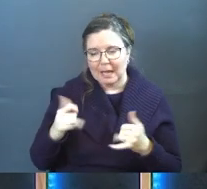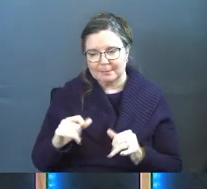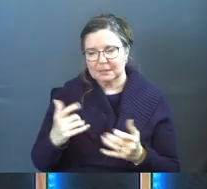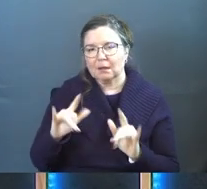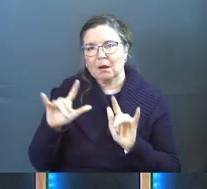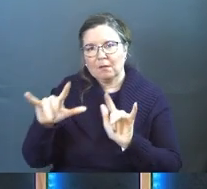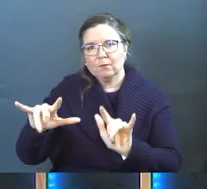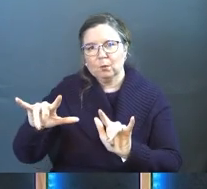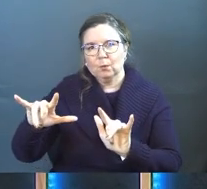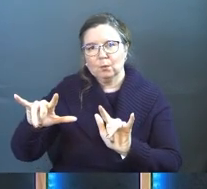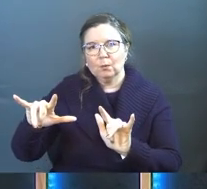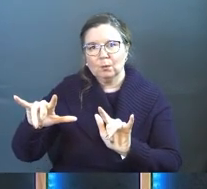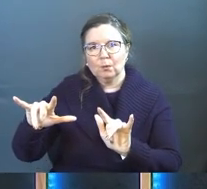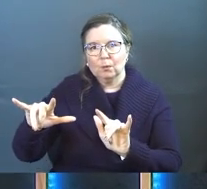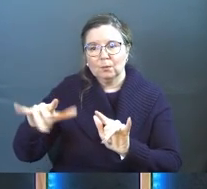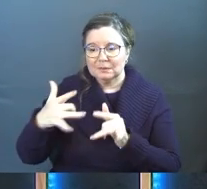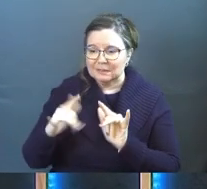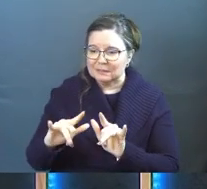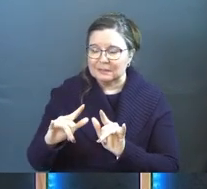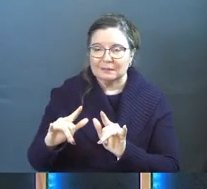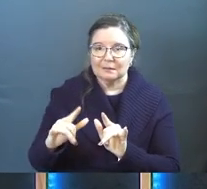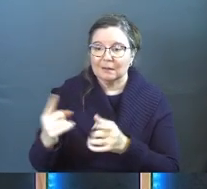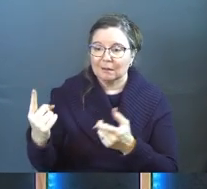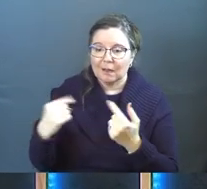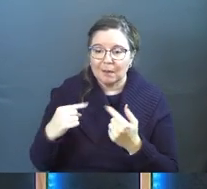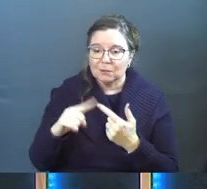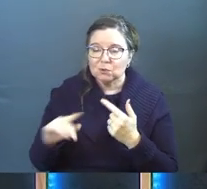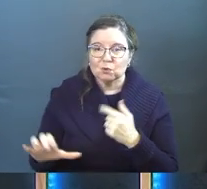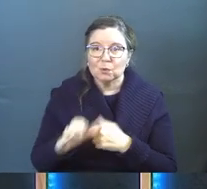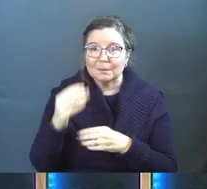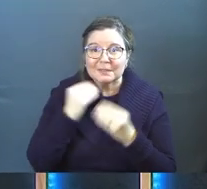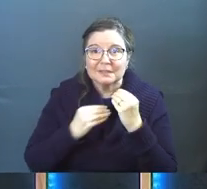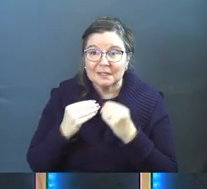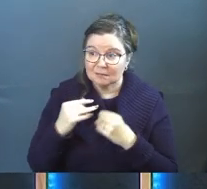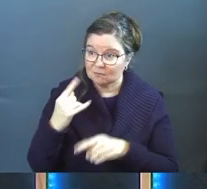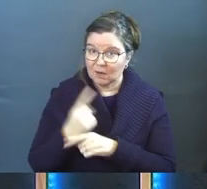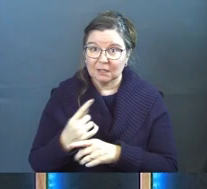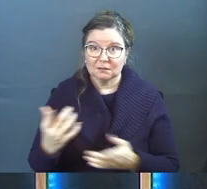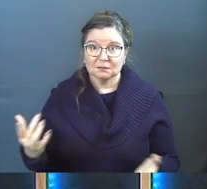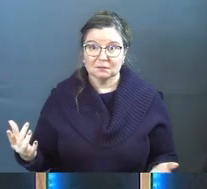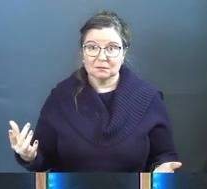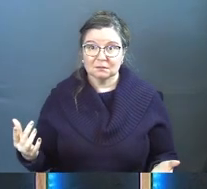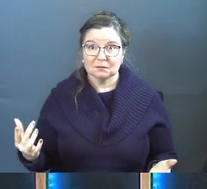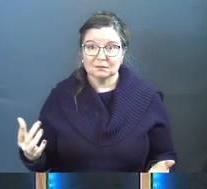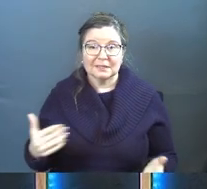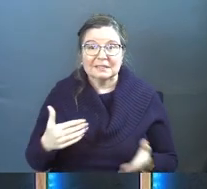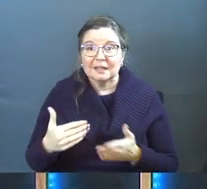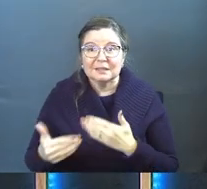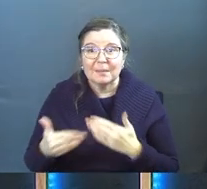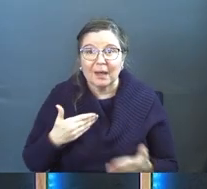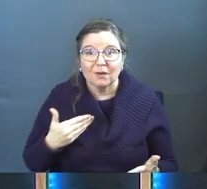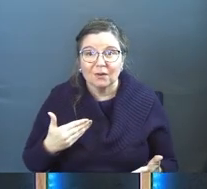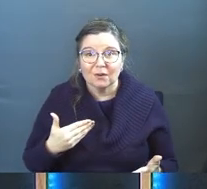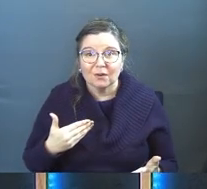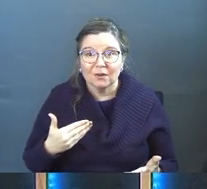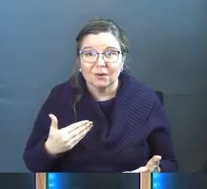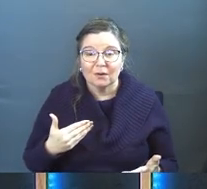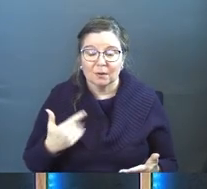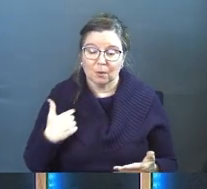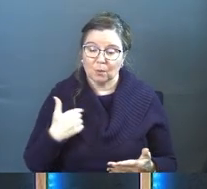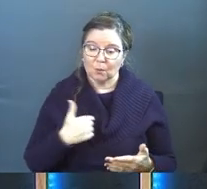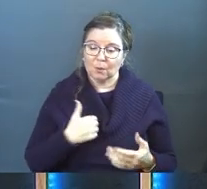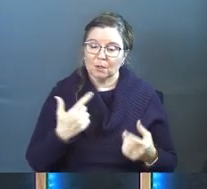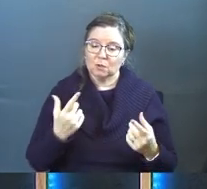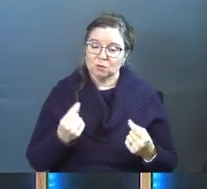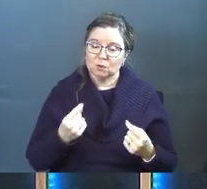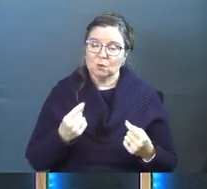still going to love you. You're still coming to Christmas dinner, yes? It doesn't matter. We